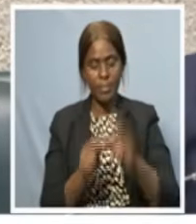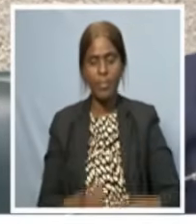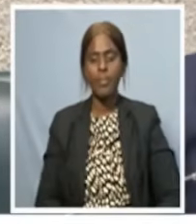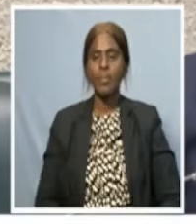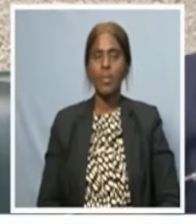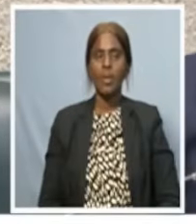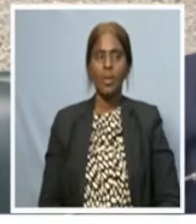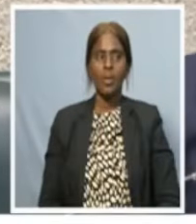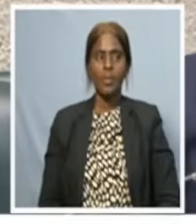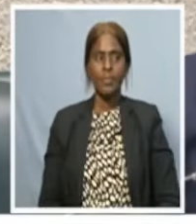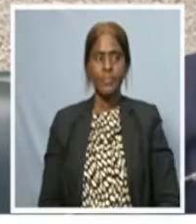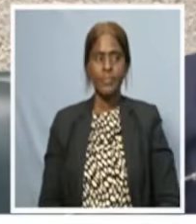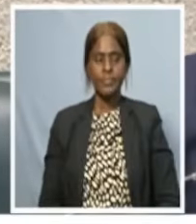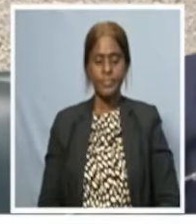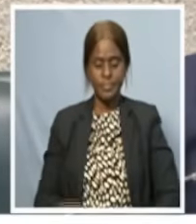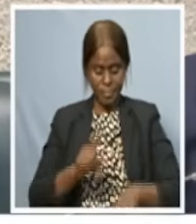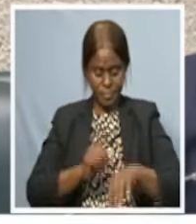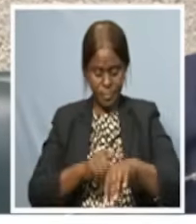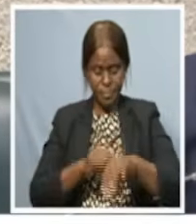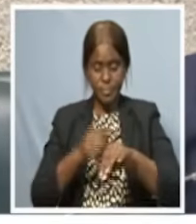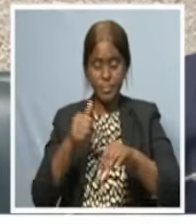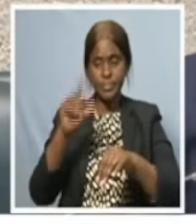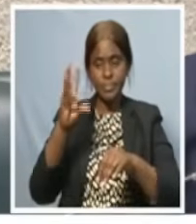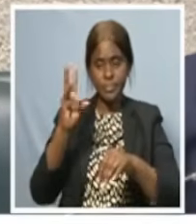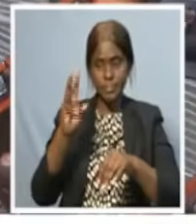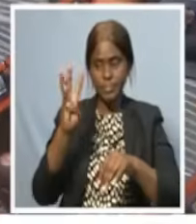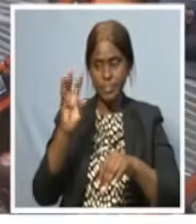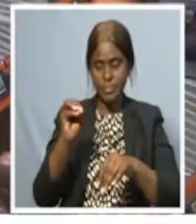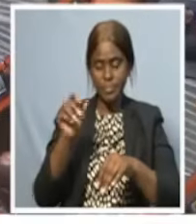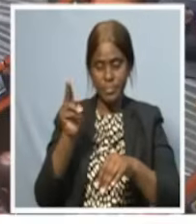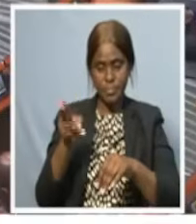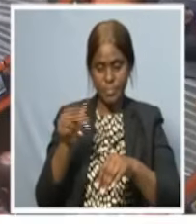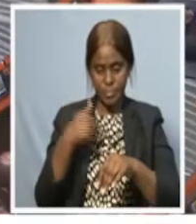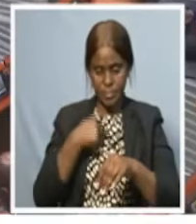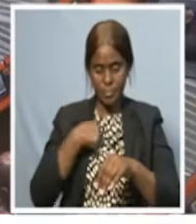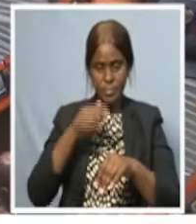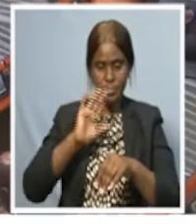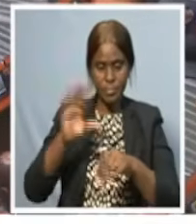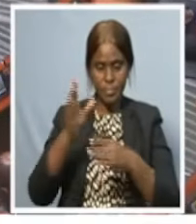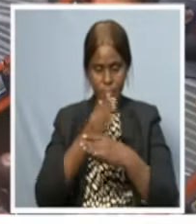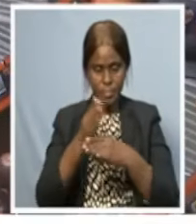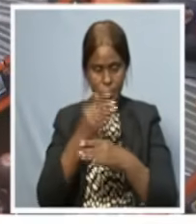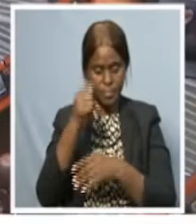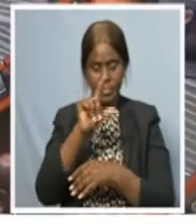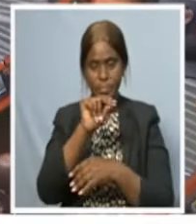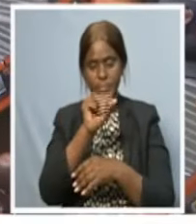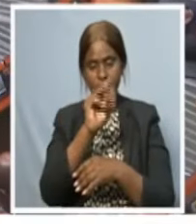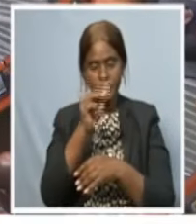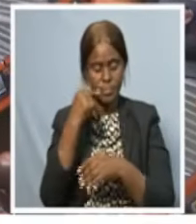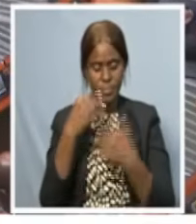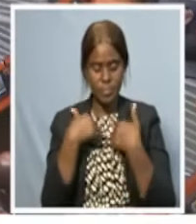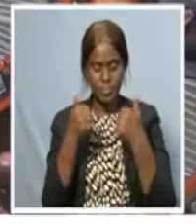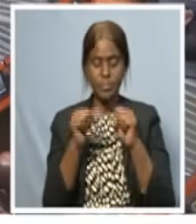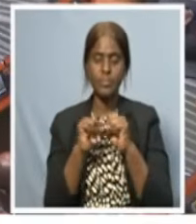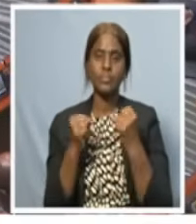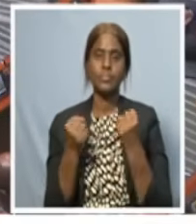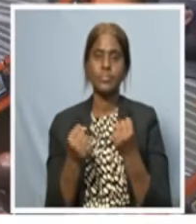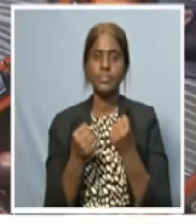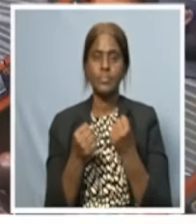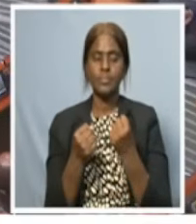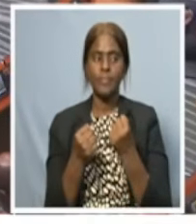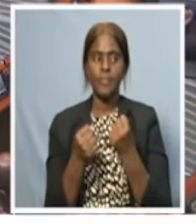Speaker. As the time is 16:40 hours, I suspend business for 20 minutes for a healthy